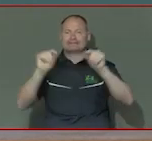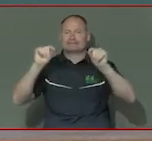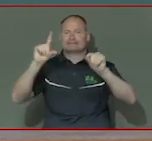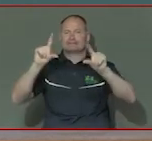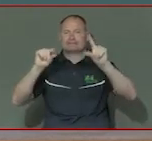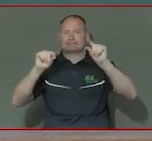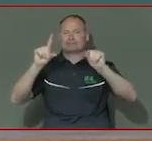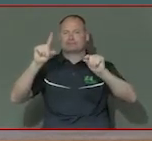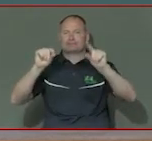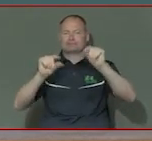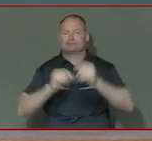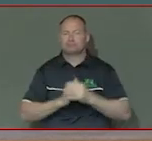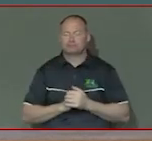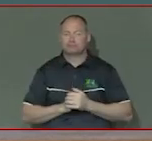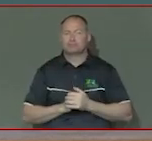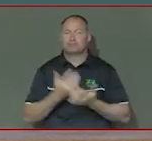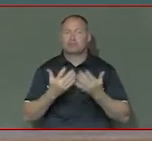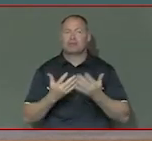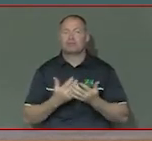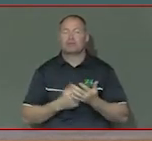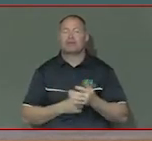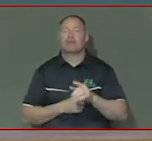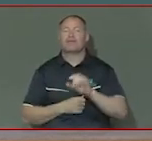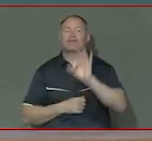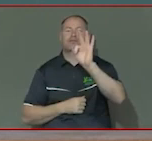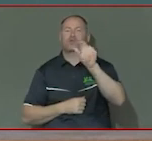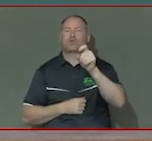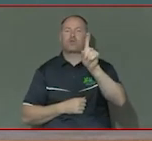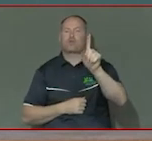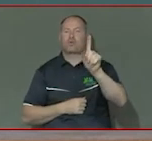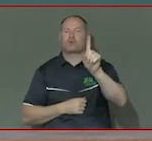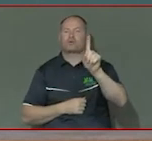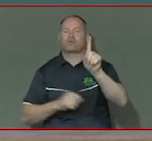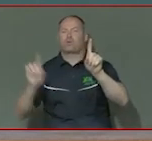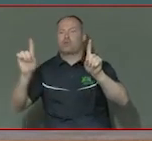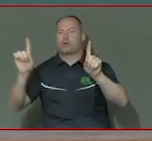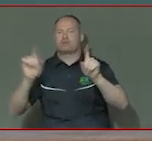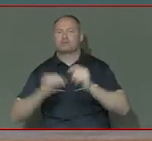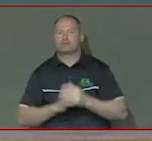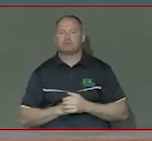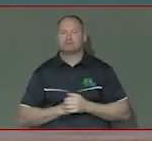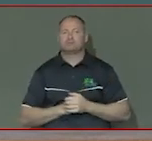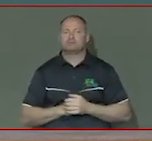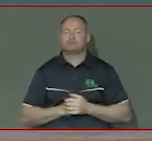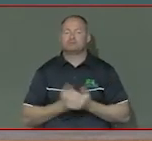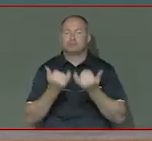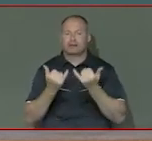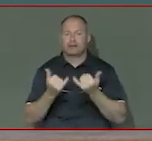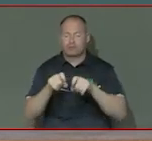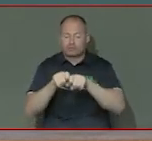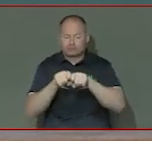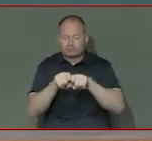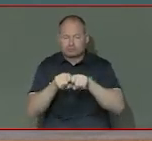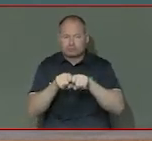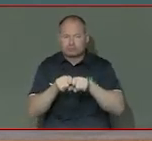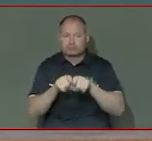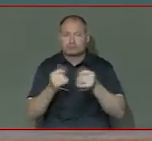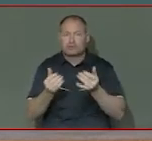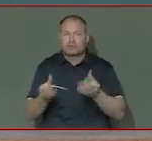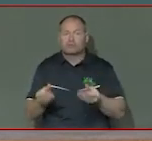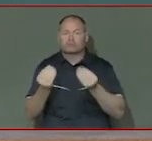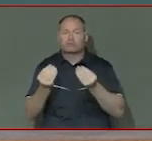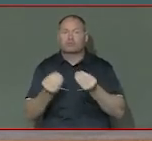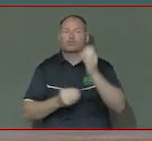our current ratio was 3,1-1, and now we calculate your asset test ratio and you get 0,7-1.